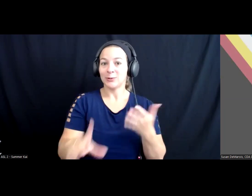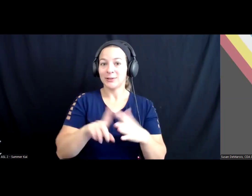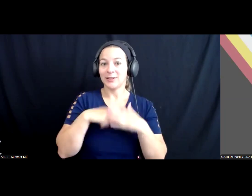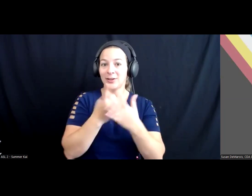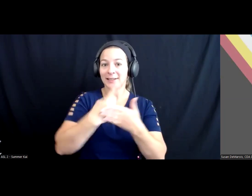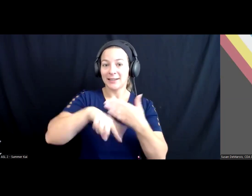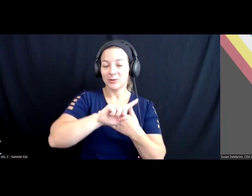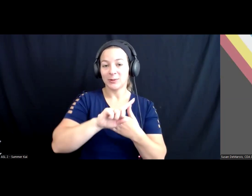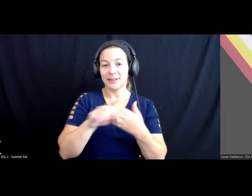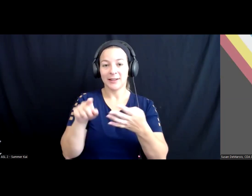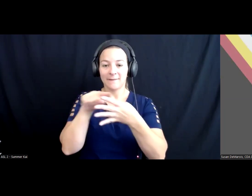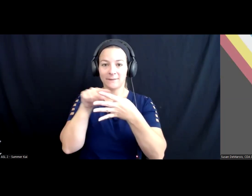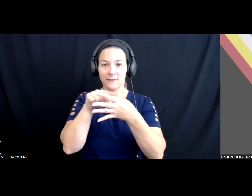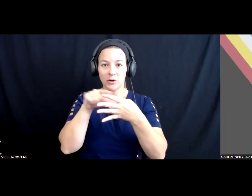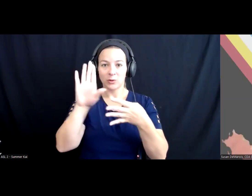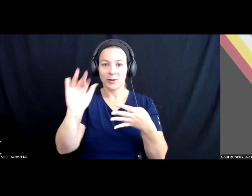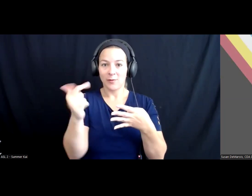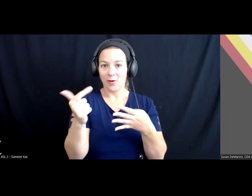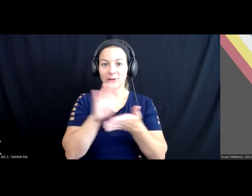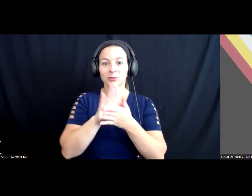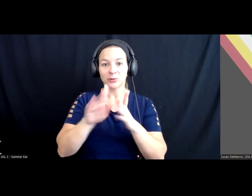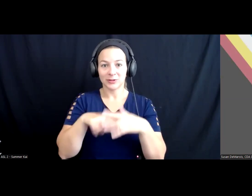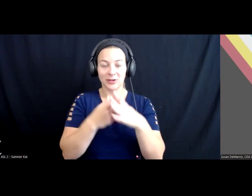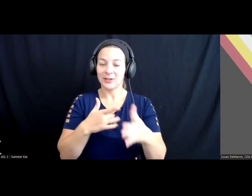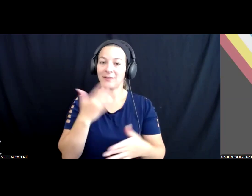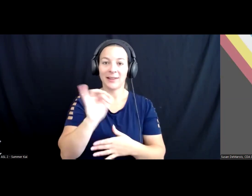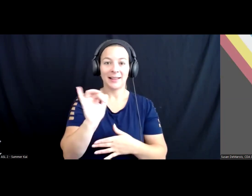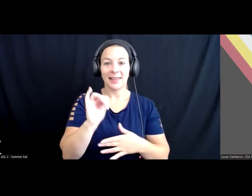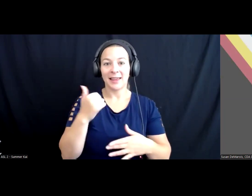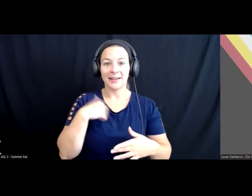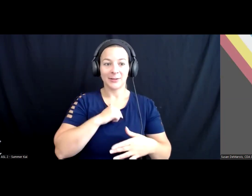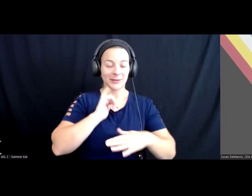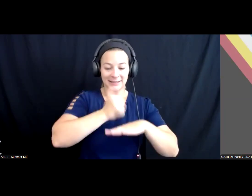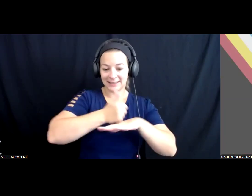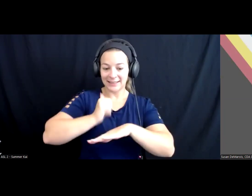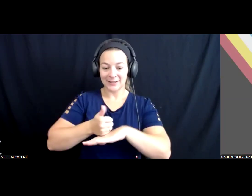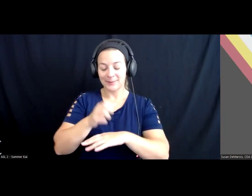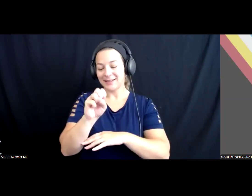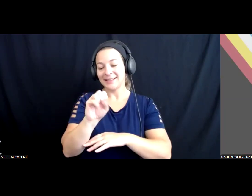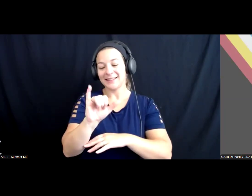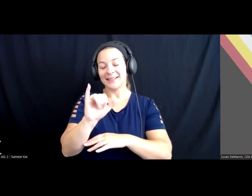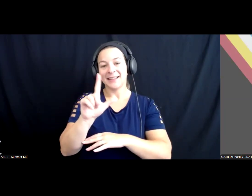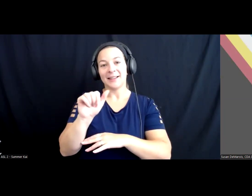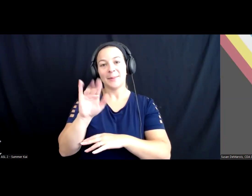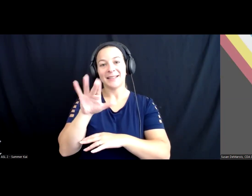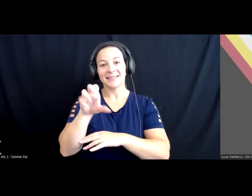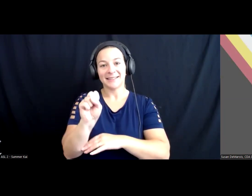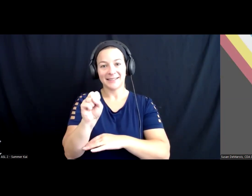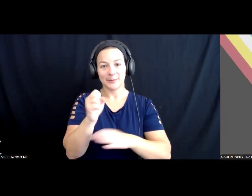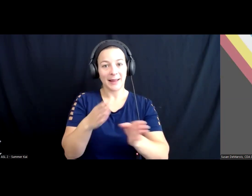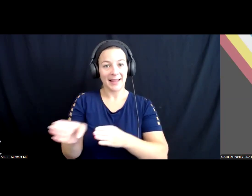first week of August, and I feel like we're laying out 2 syllabi, one